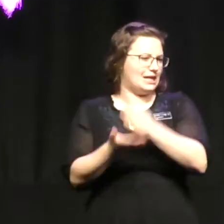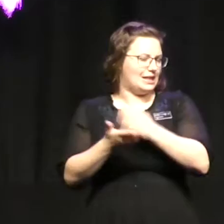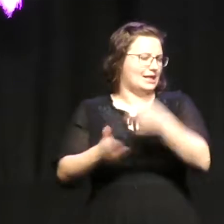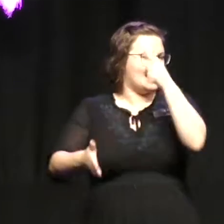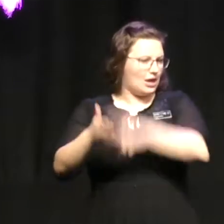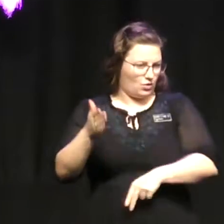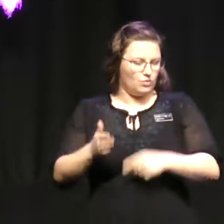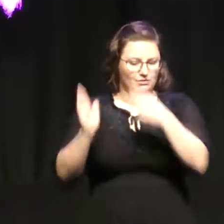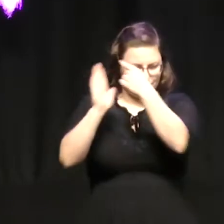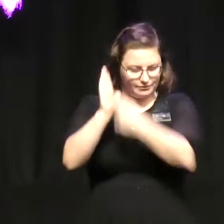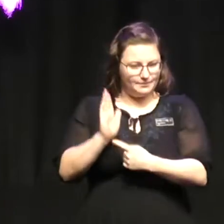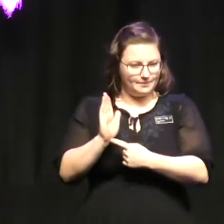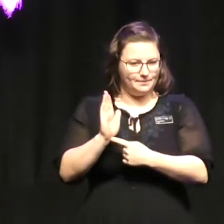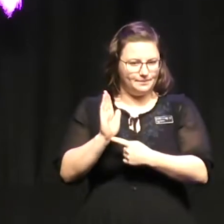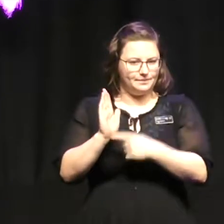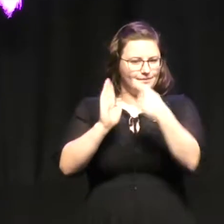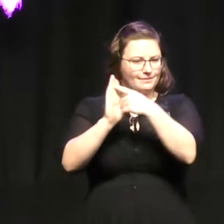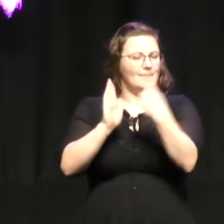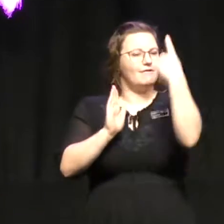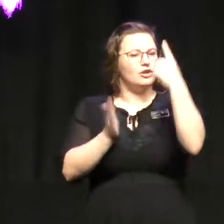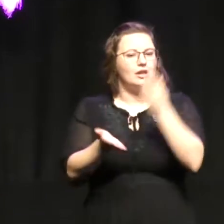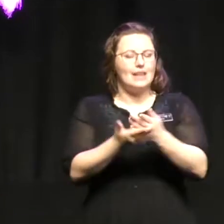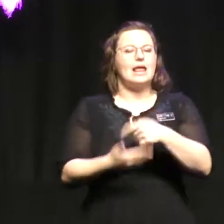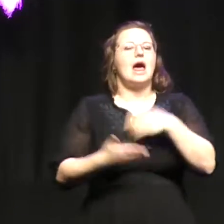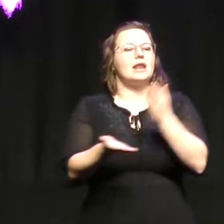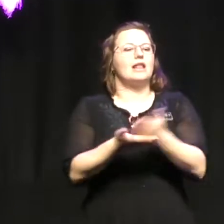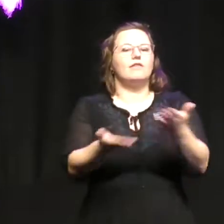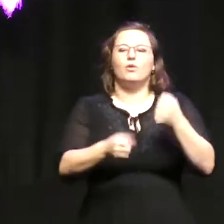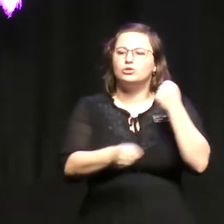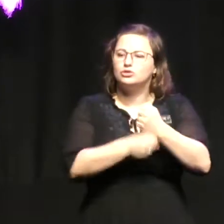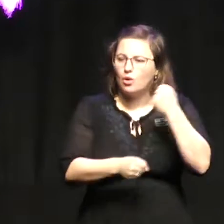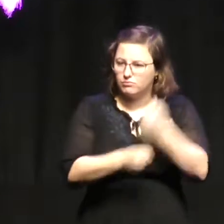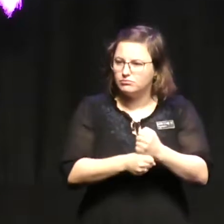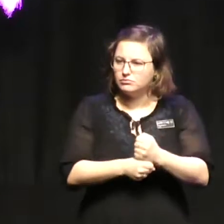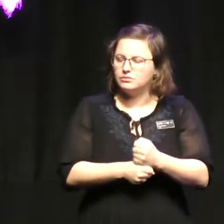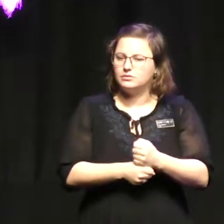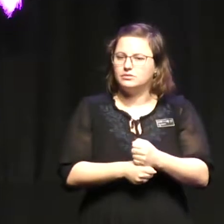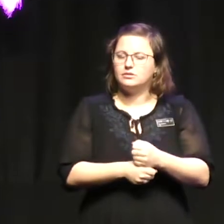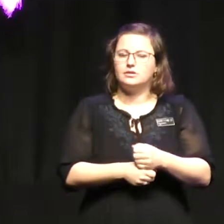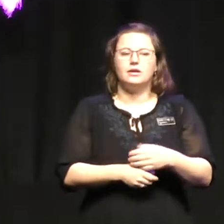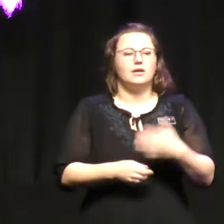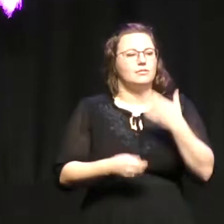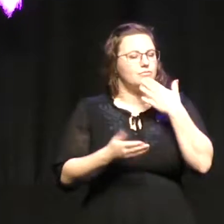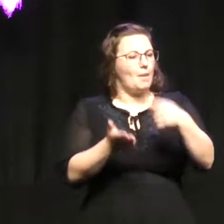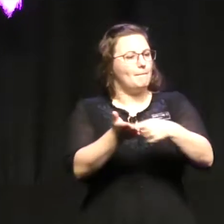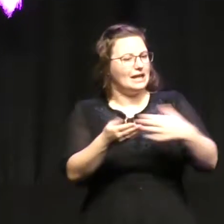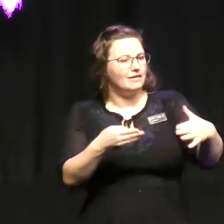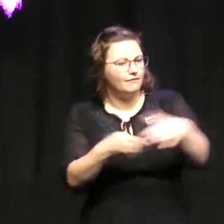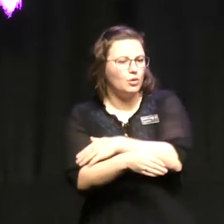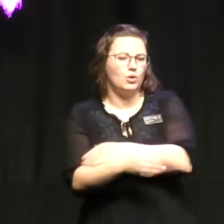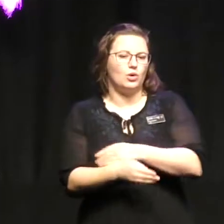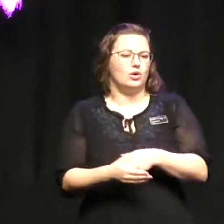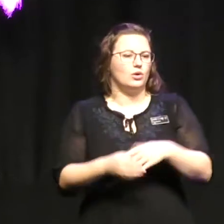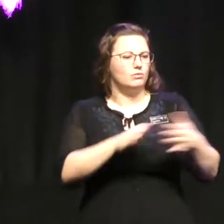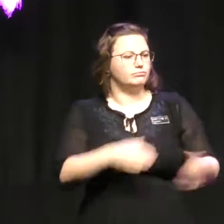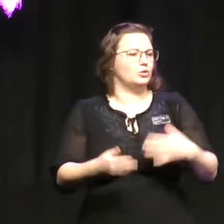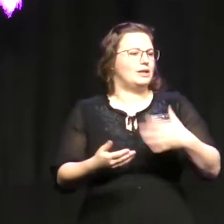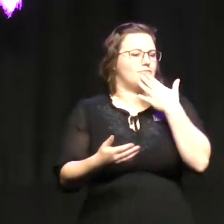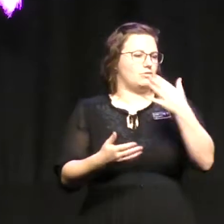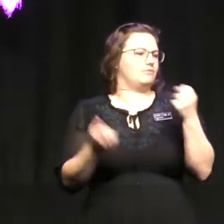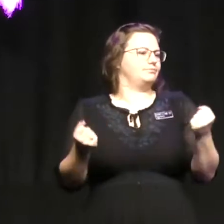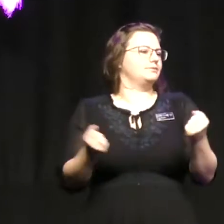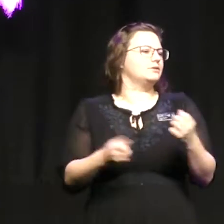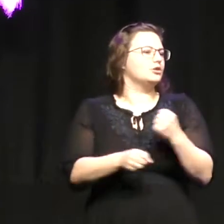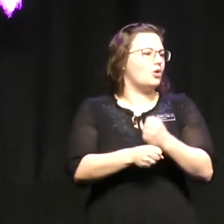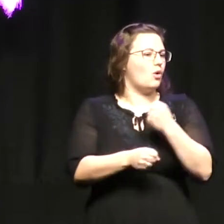Rights. First such right is right to work, decent, meaningful, and productive work for